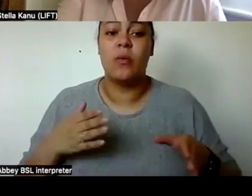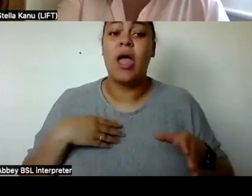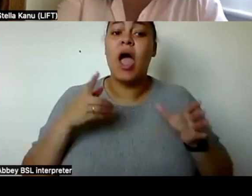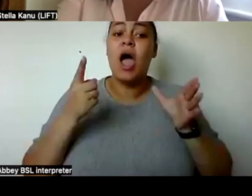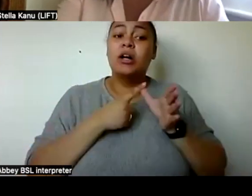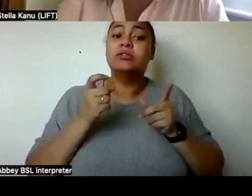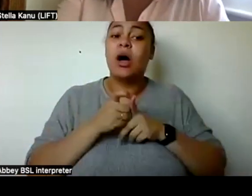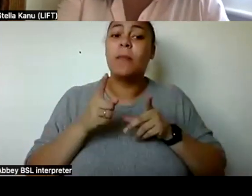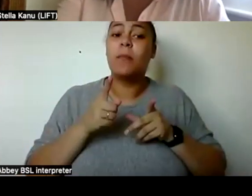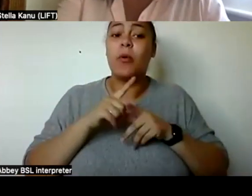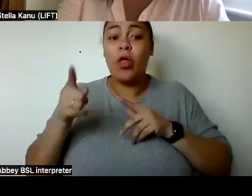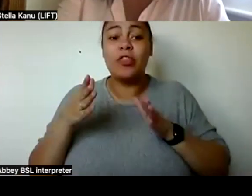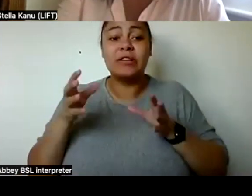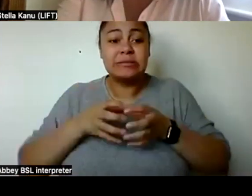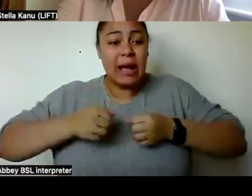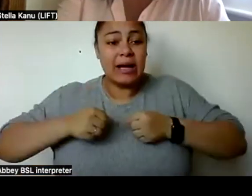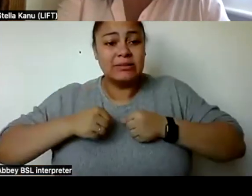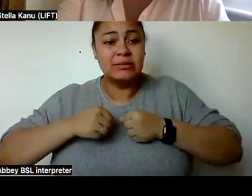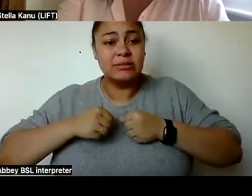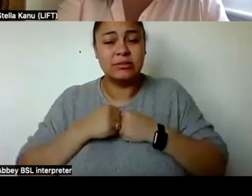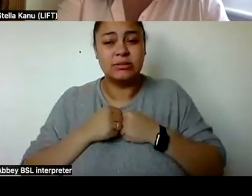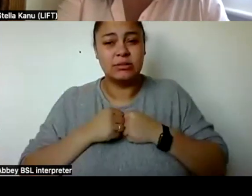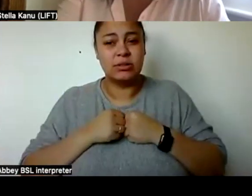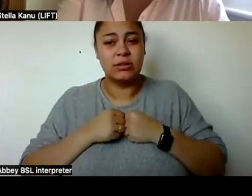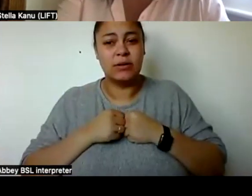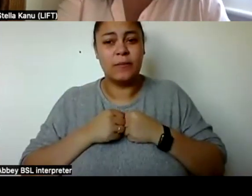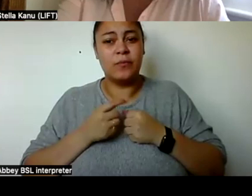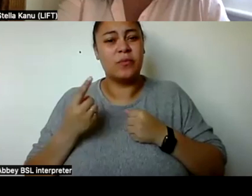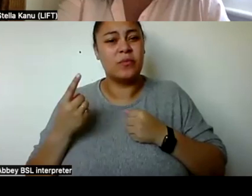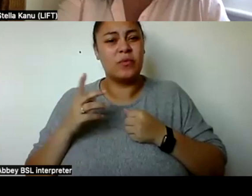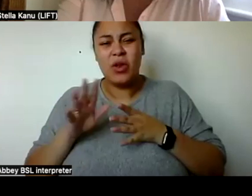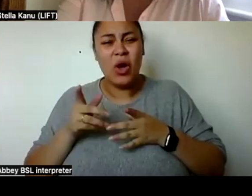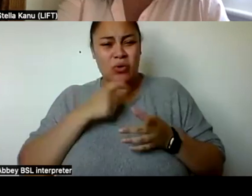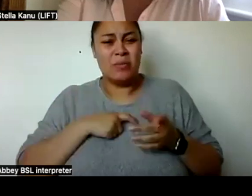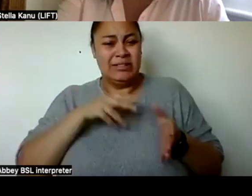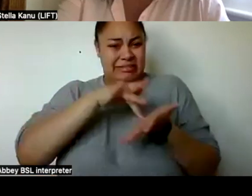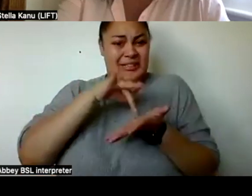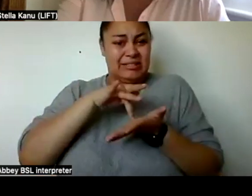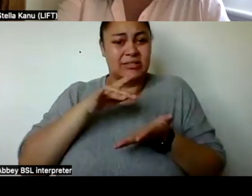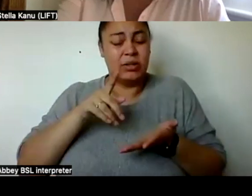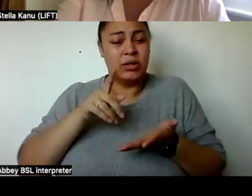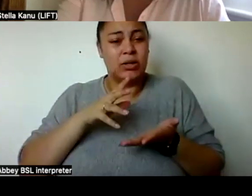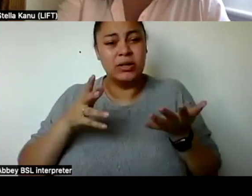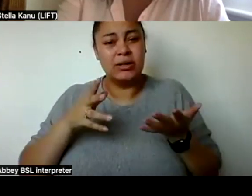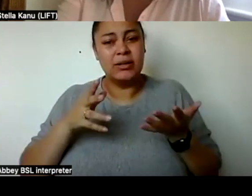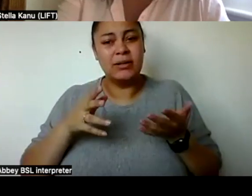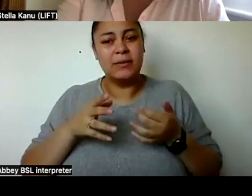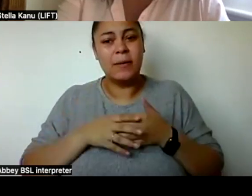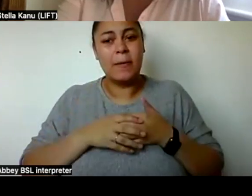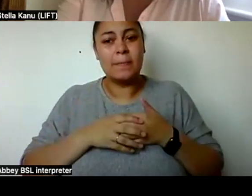often, which isn't as human-centered and which is about some of the things that we've been reading in the